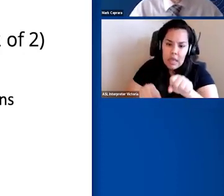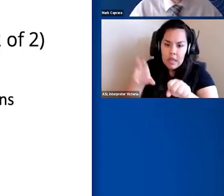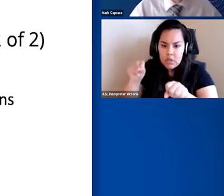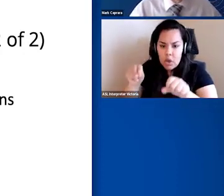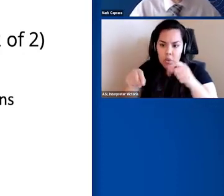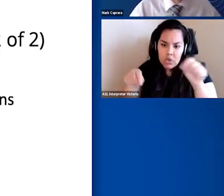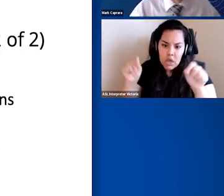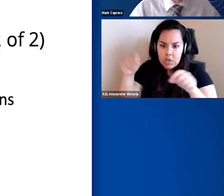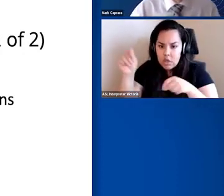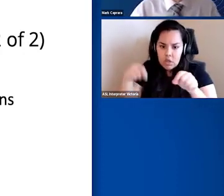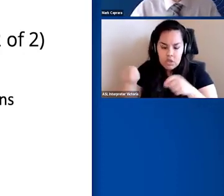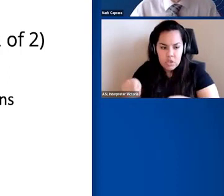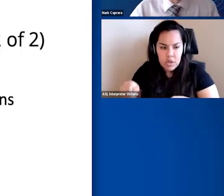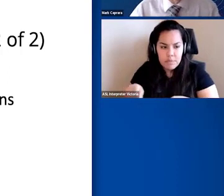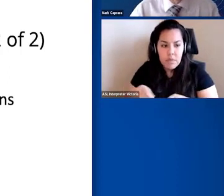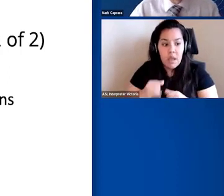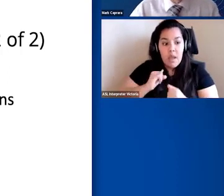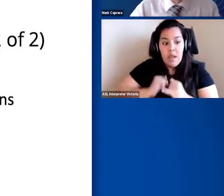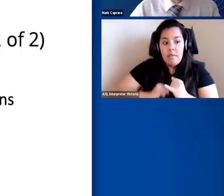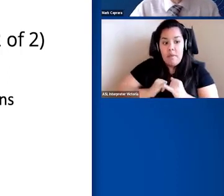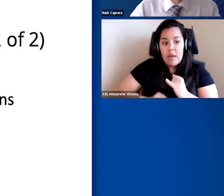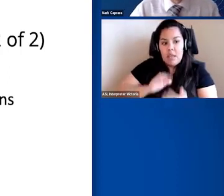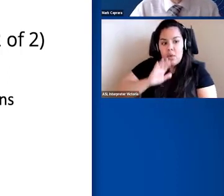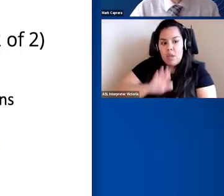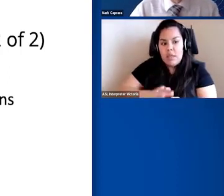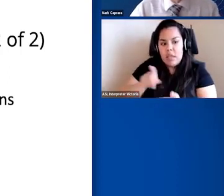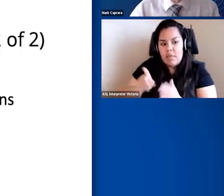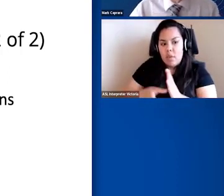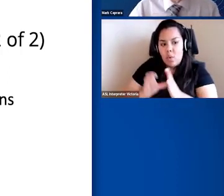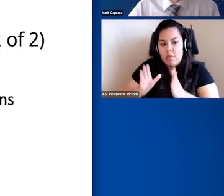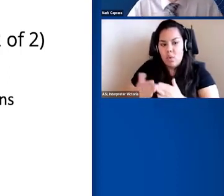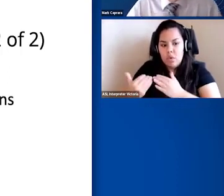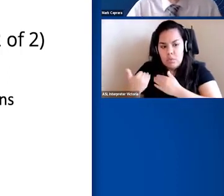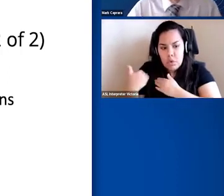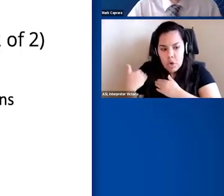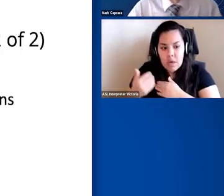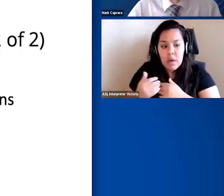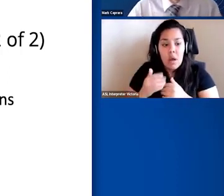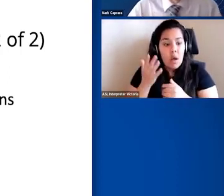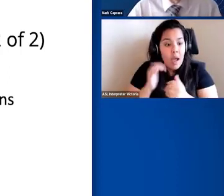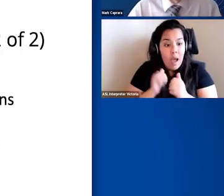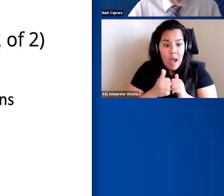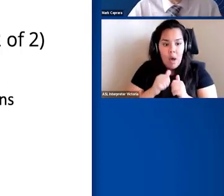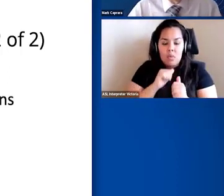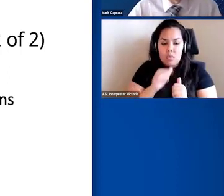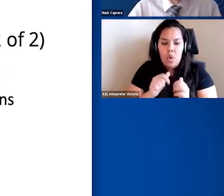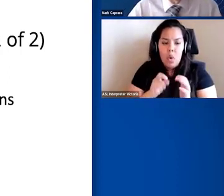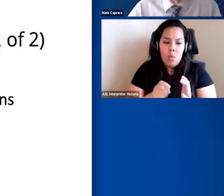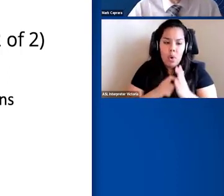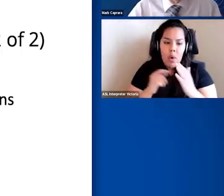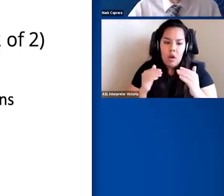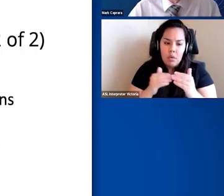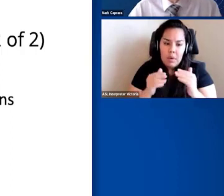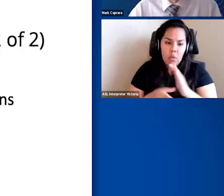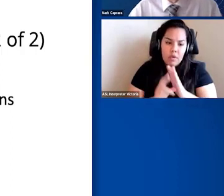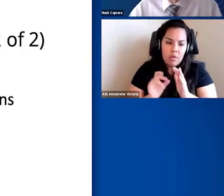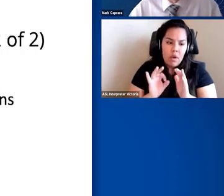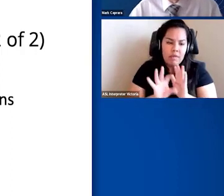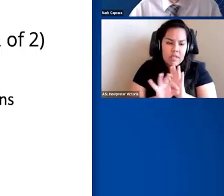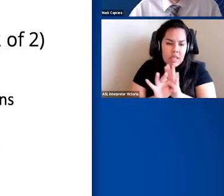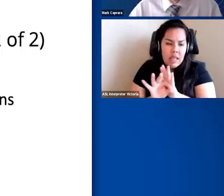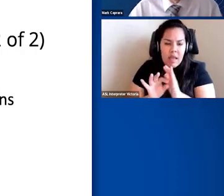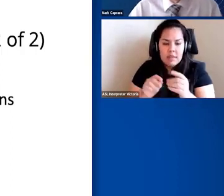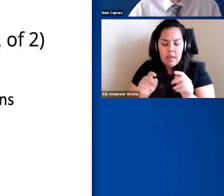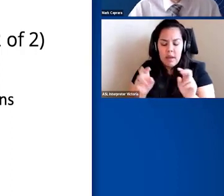And finally, relieve reviewer burden by not requiring peer review of select additional considerations. So considerations